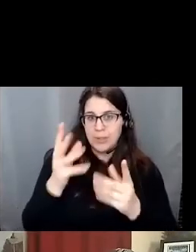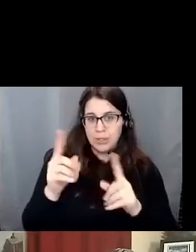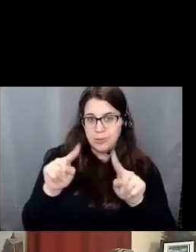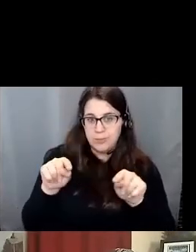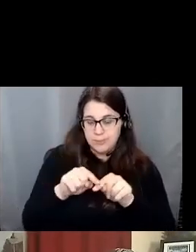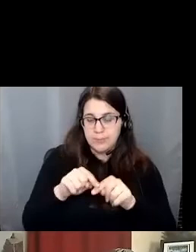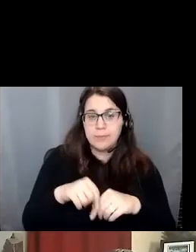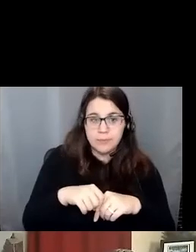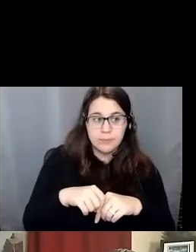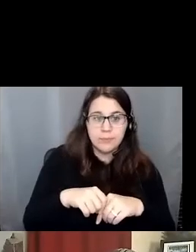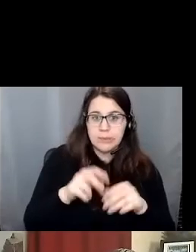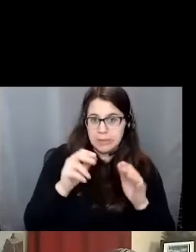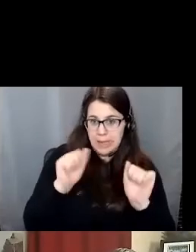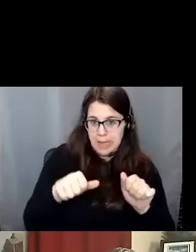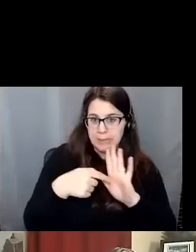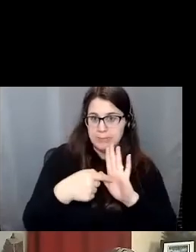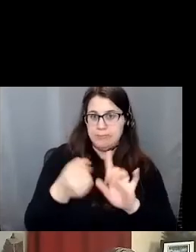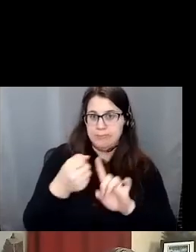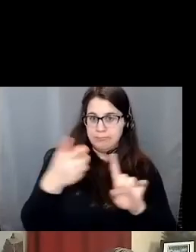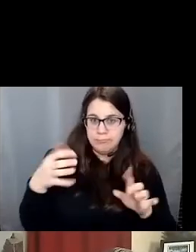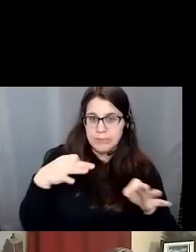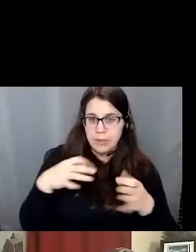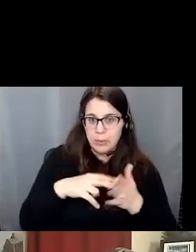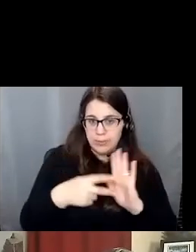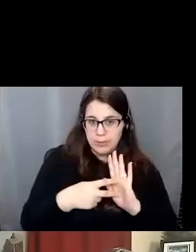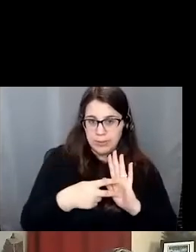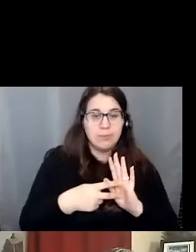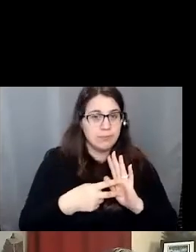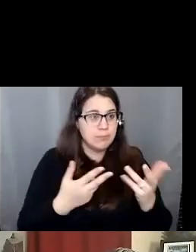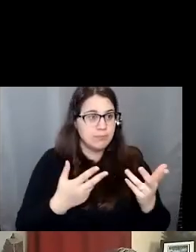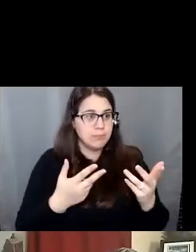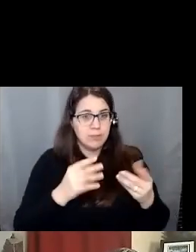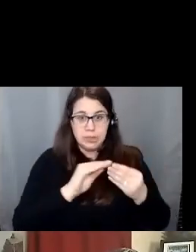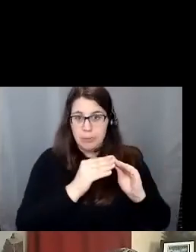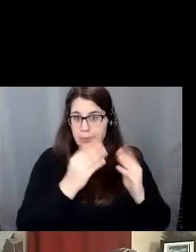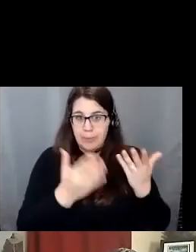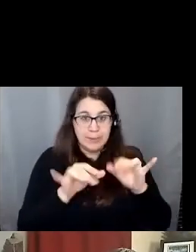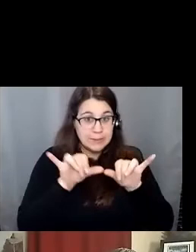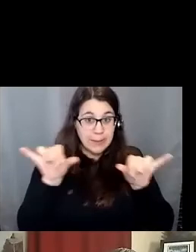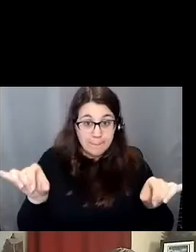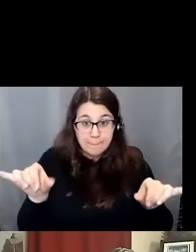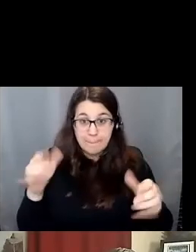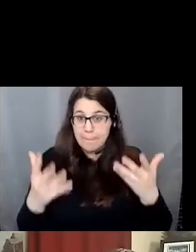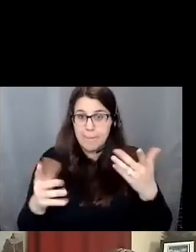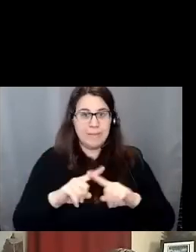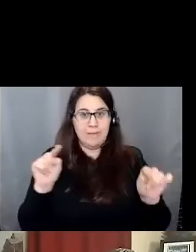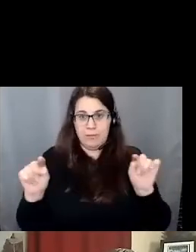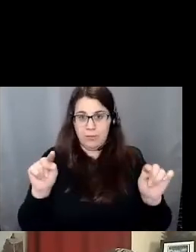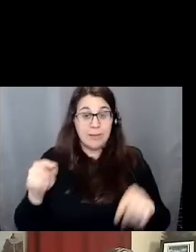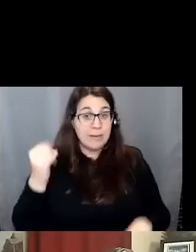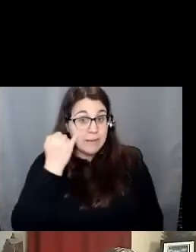this category means. So these numbers could be the same or they could be different. So if you have a